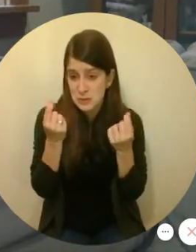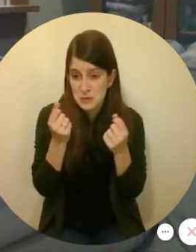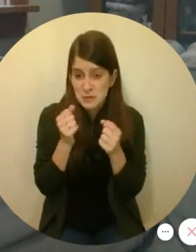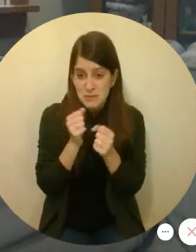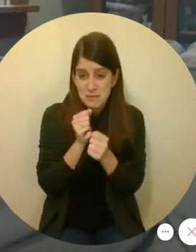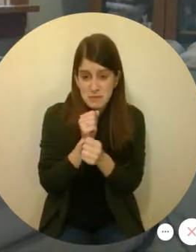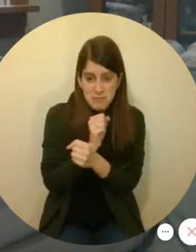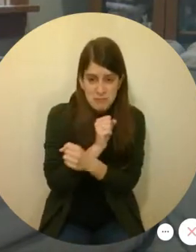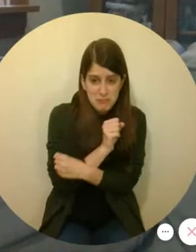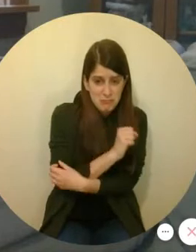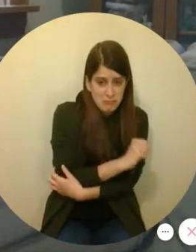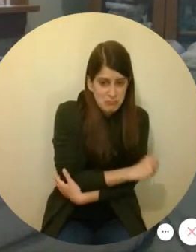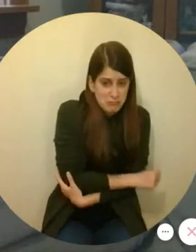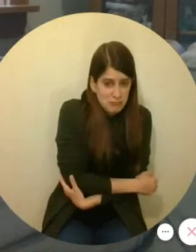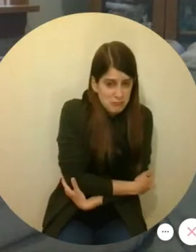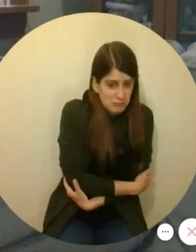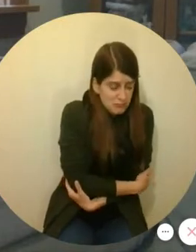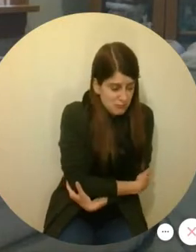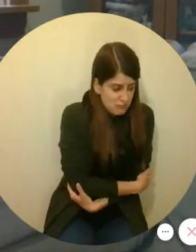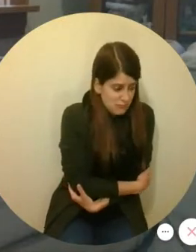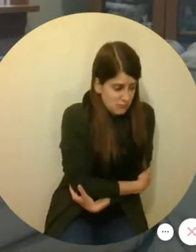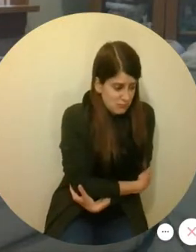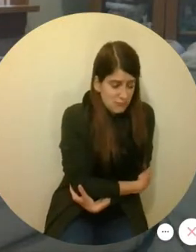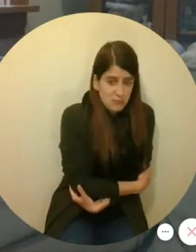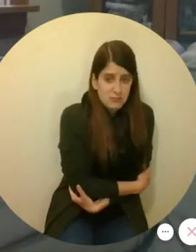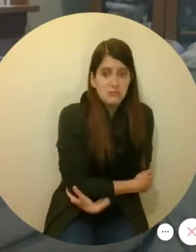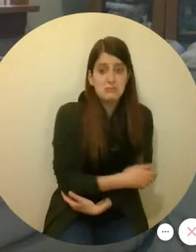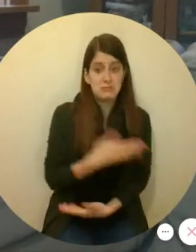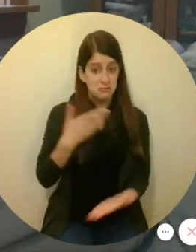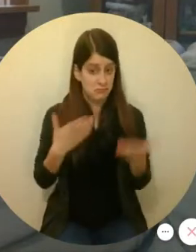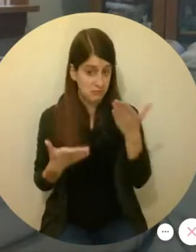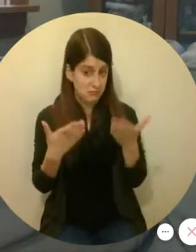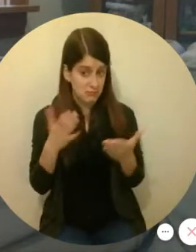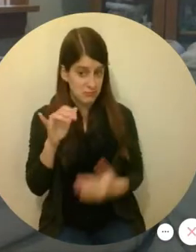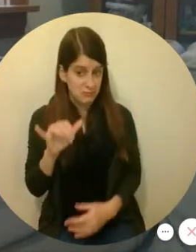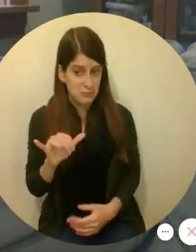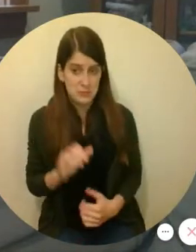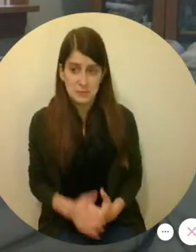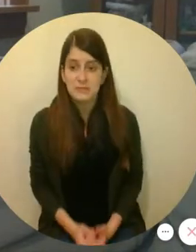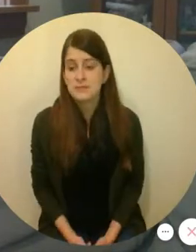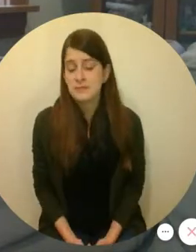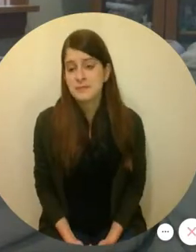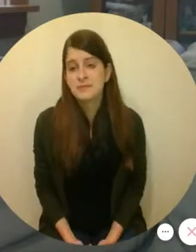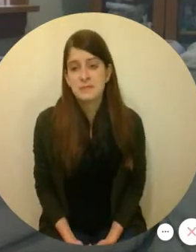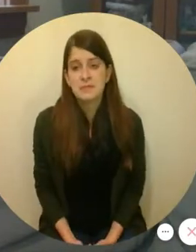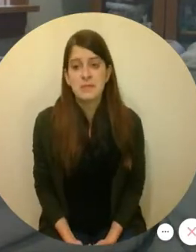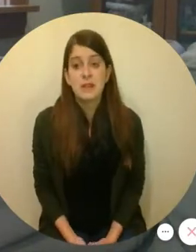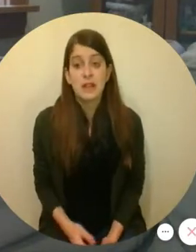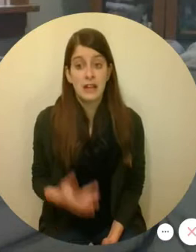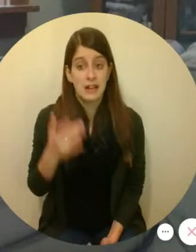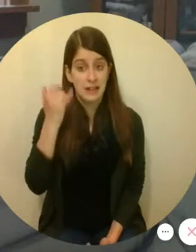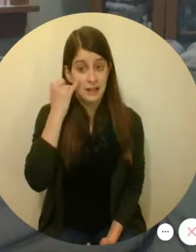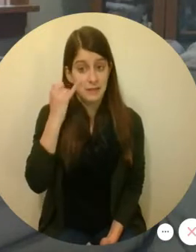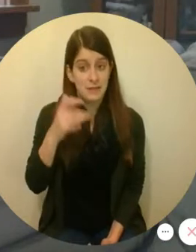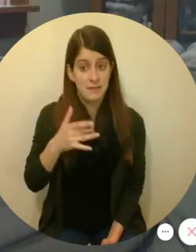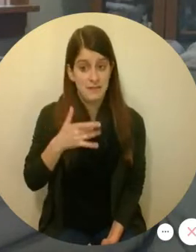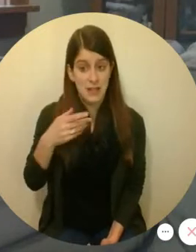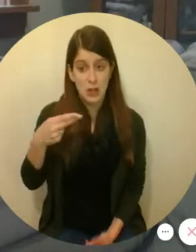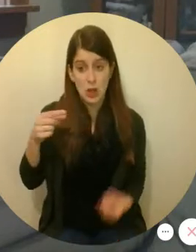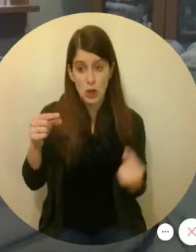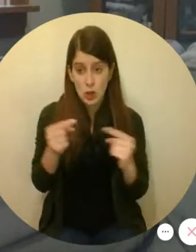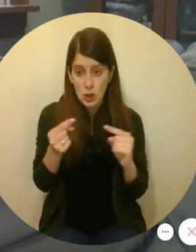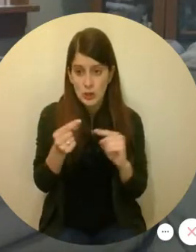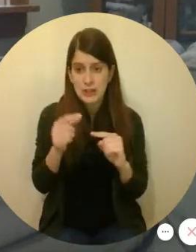feel small and kind of pull away to protect ourselves. Oftentimes we think of feeling hurt as a blue zone